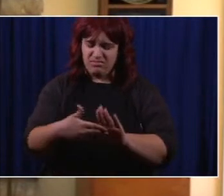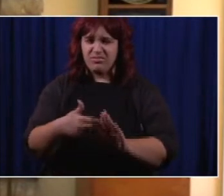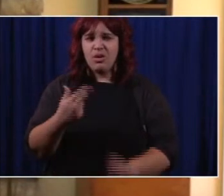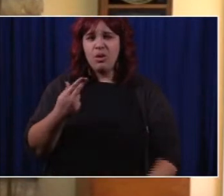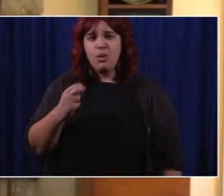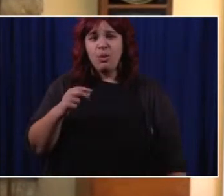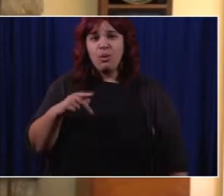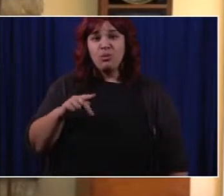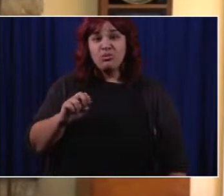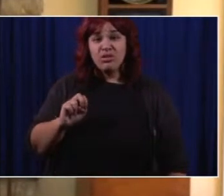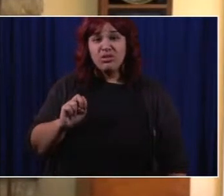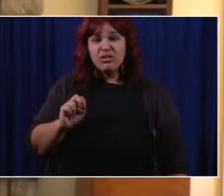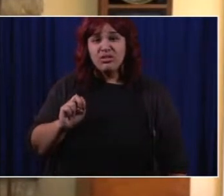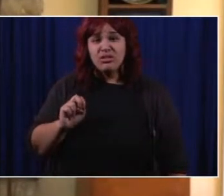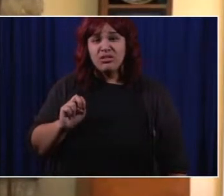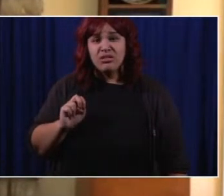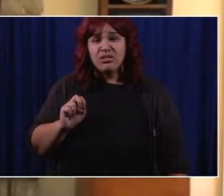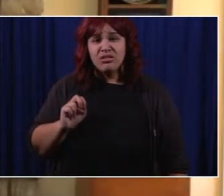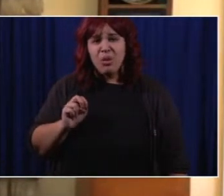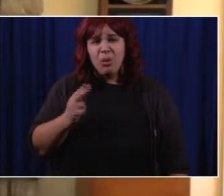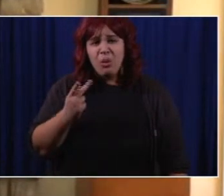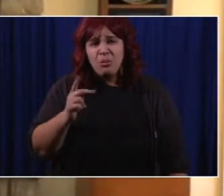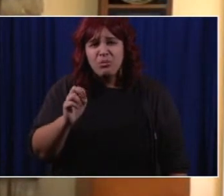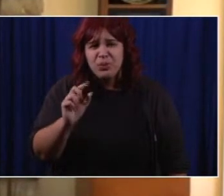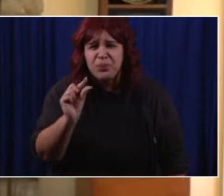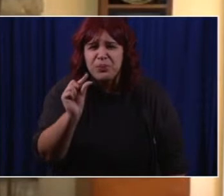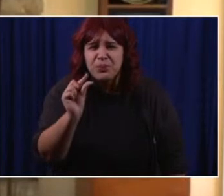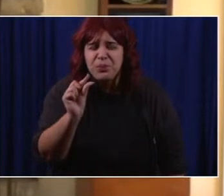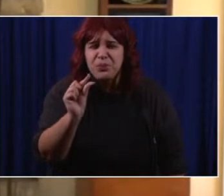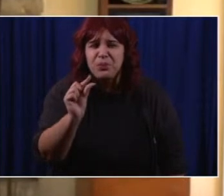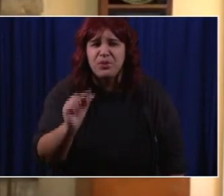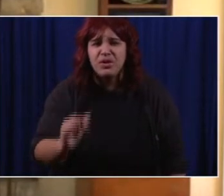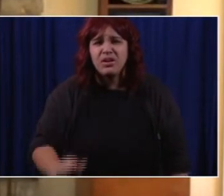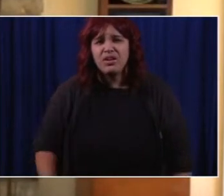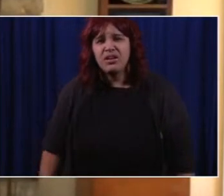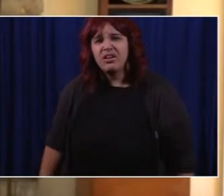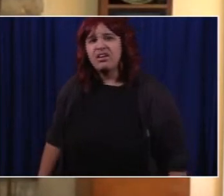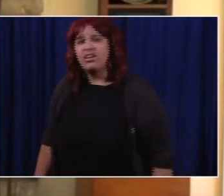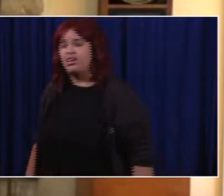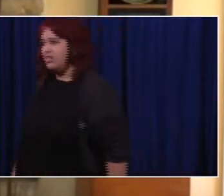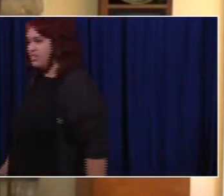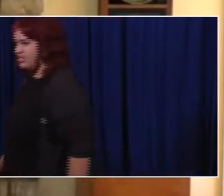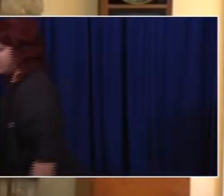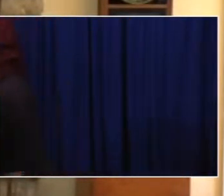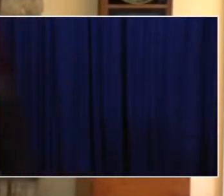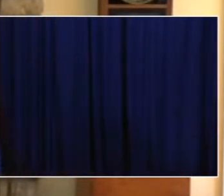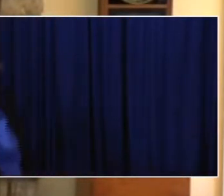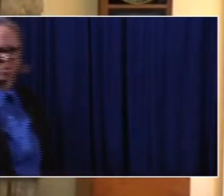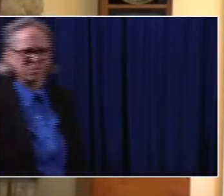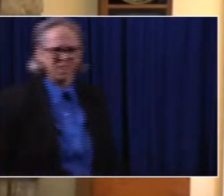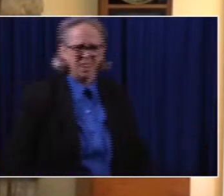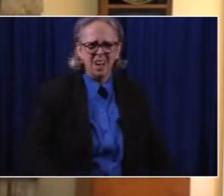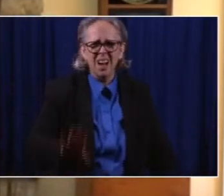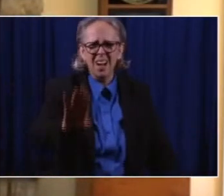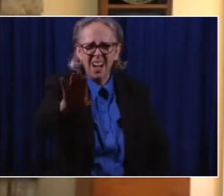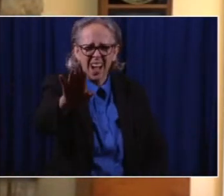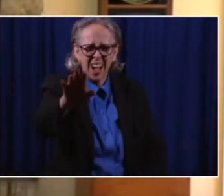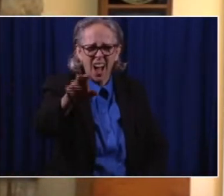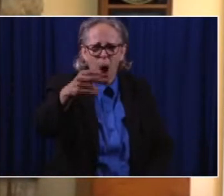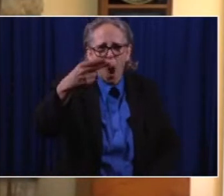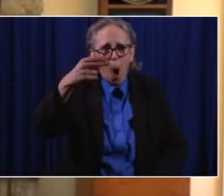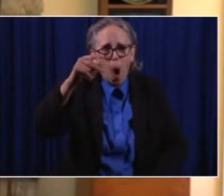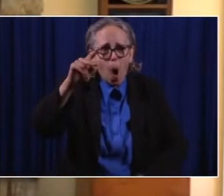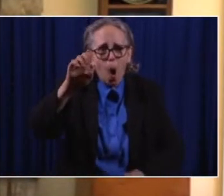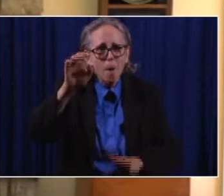Dan, there's hope out there. There's a vaccine, apparently, that has been developed that was